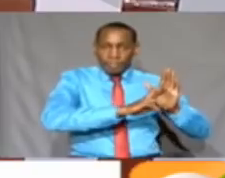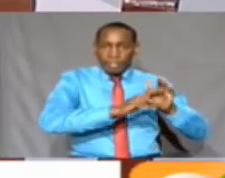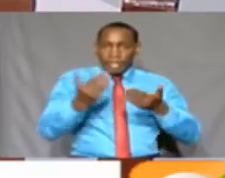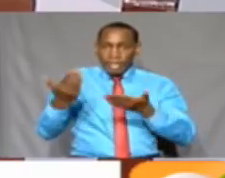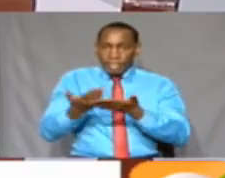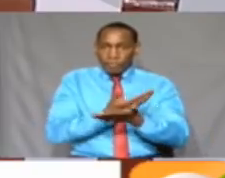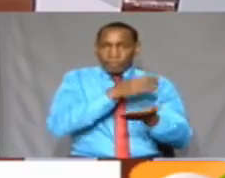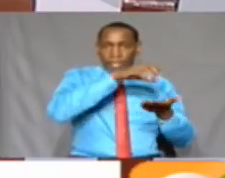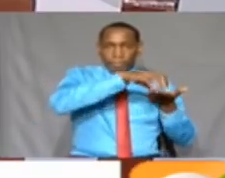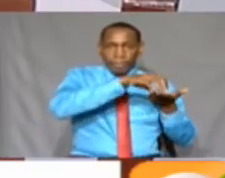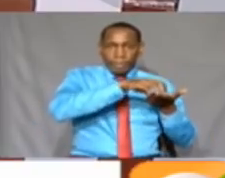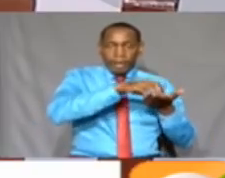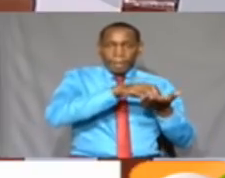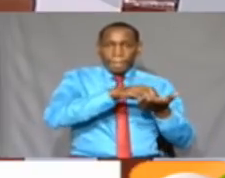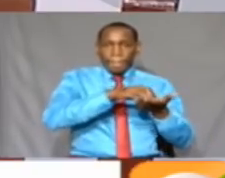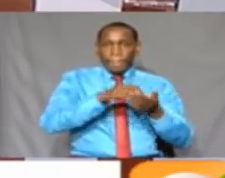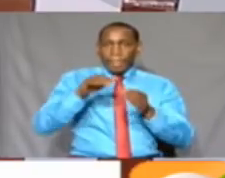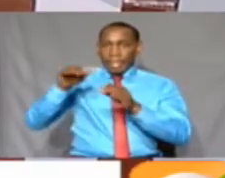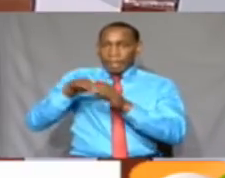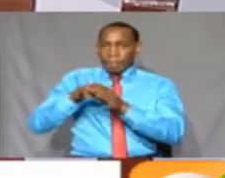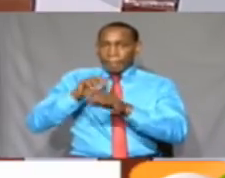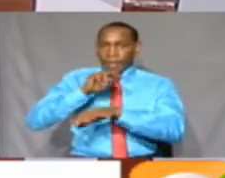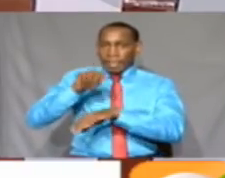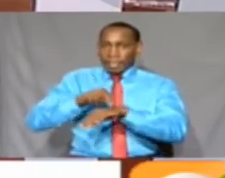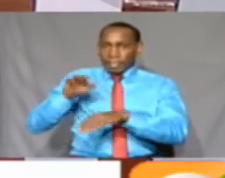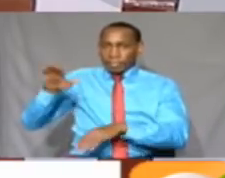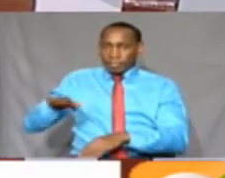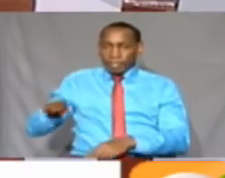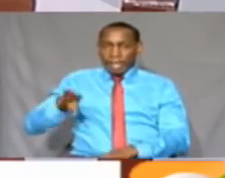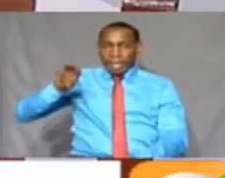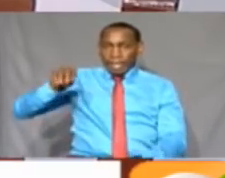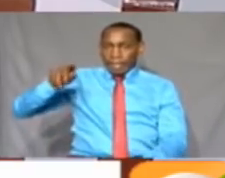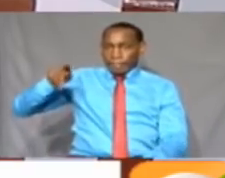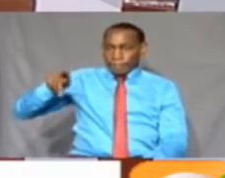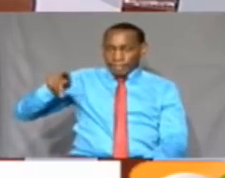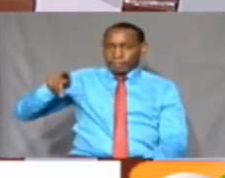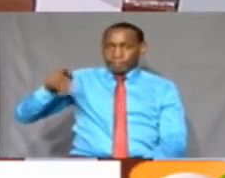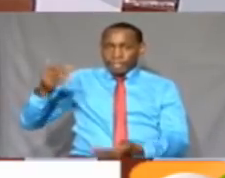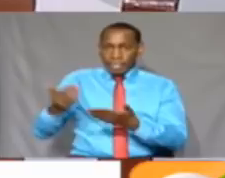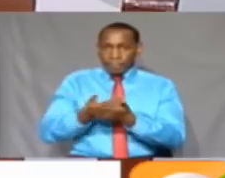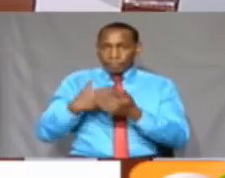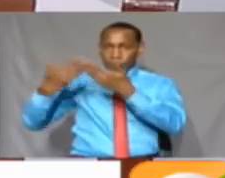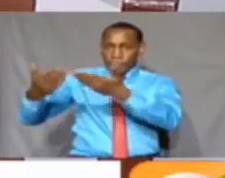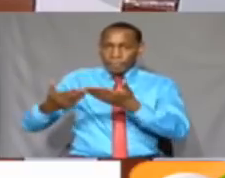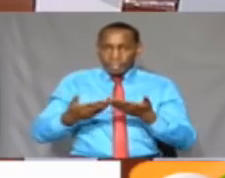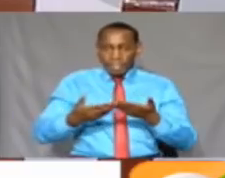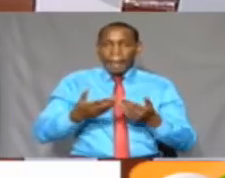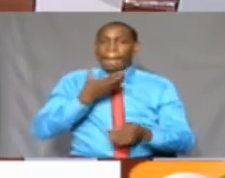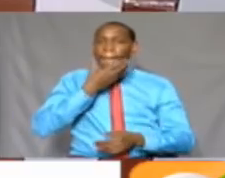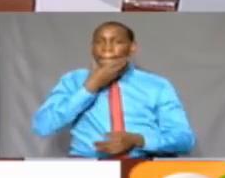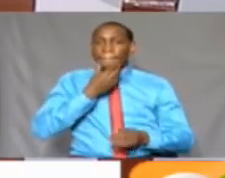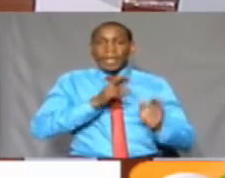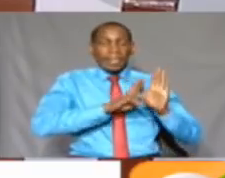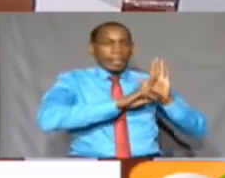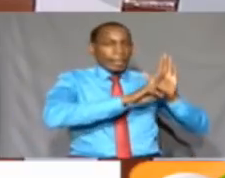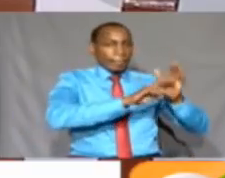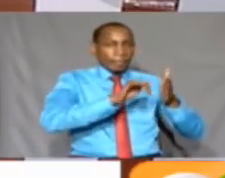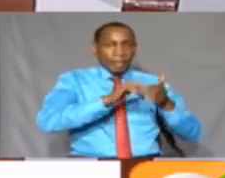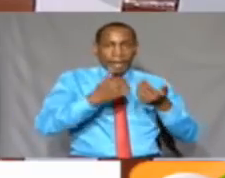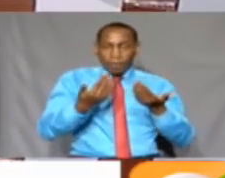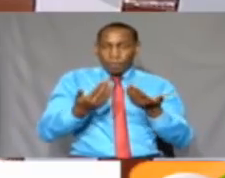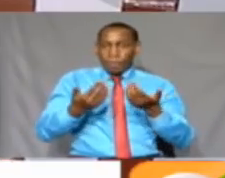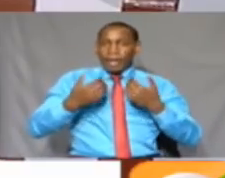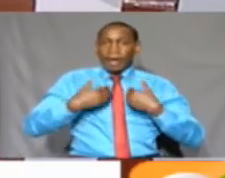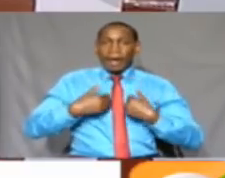position of a member of National Assembly or MP as we know it and bring us as male reps. So that we'll be having